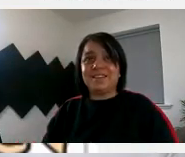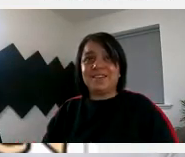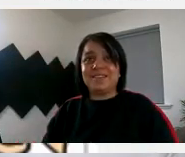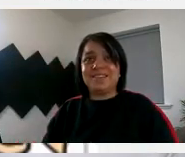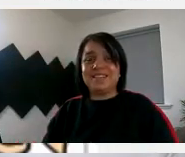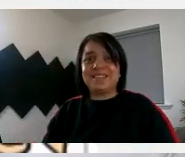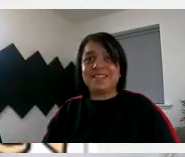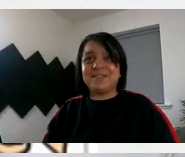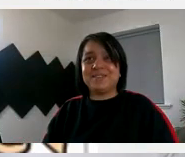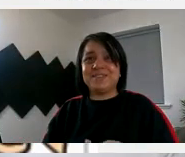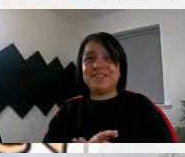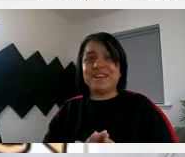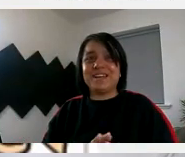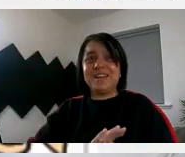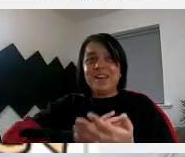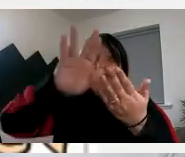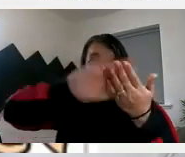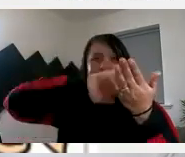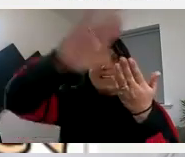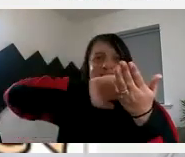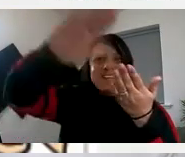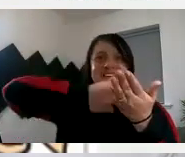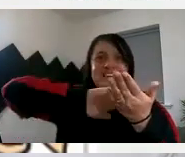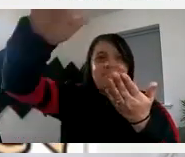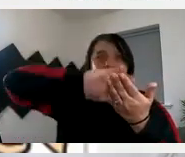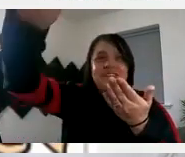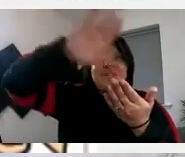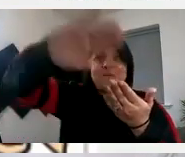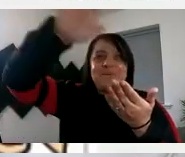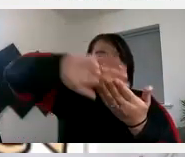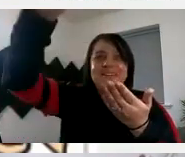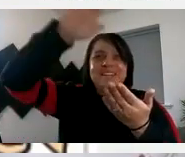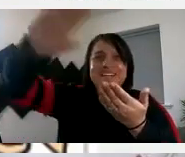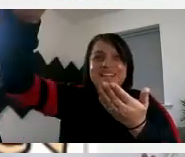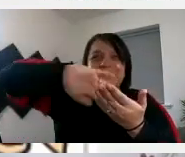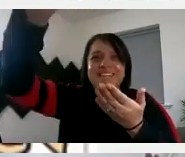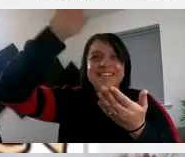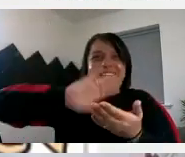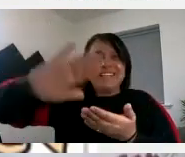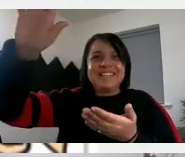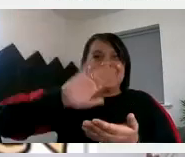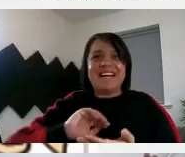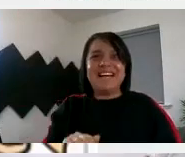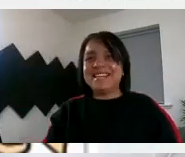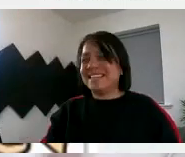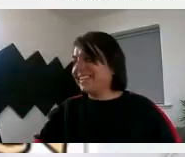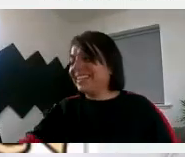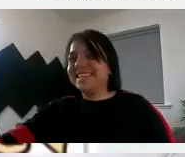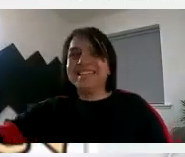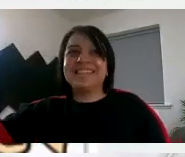That's right, Joyce. Yes, I can see Joyce doing the J. Harsha looks like he's giving money to people. So that's a